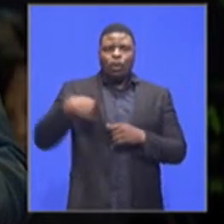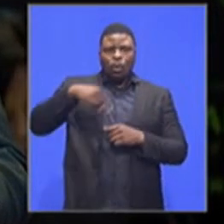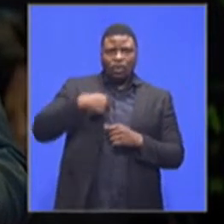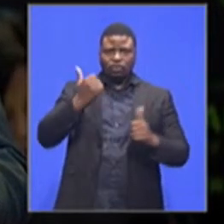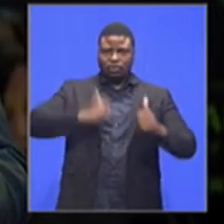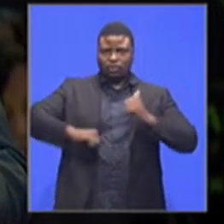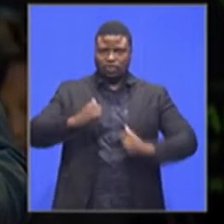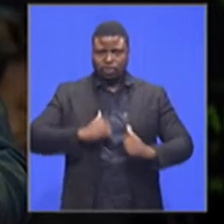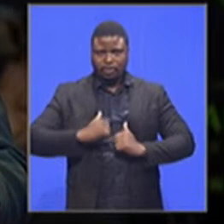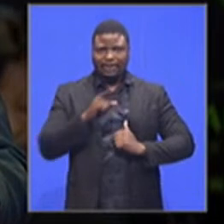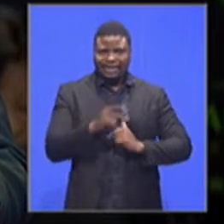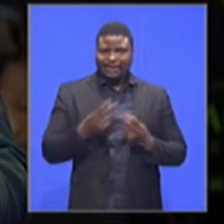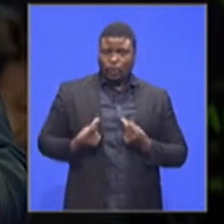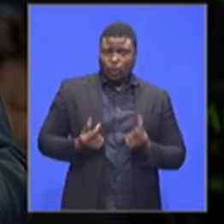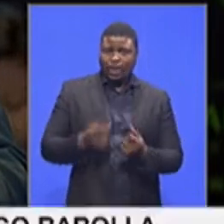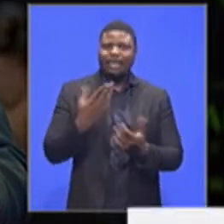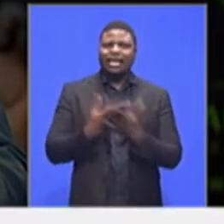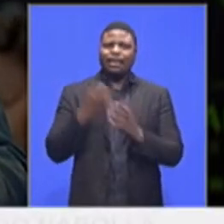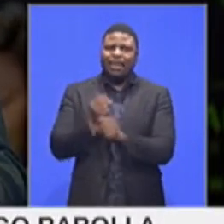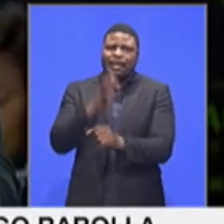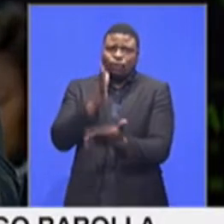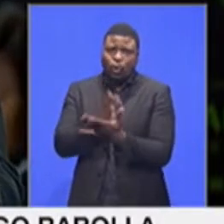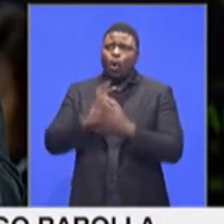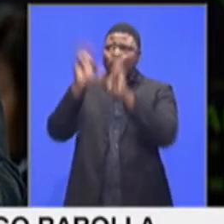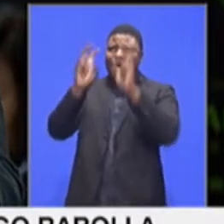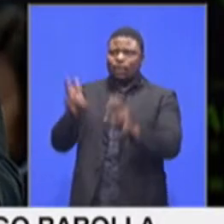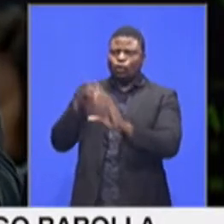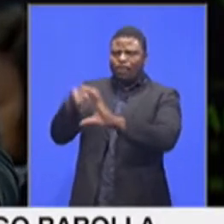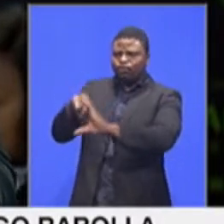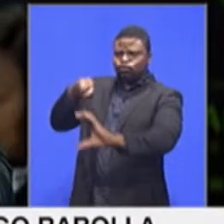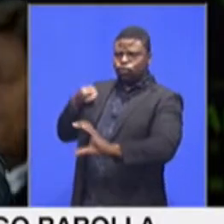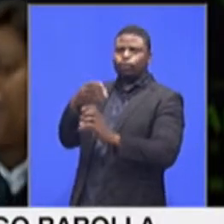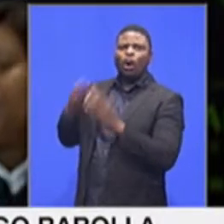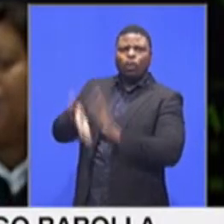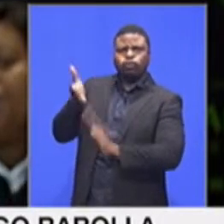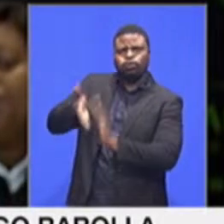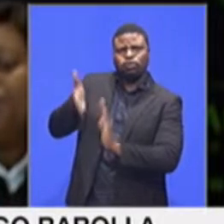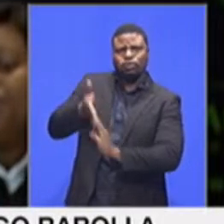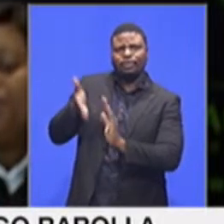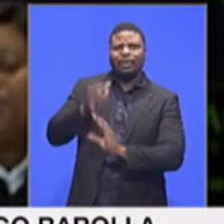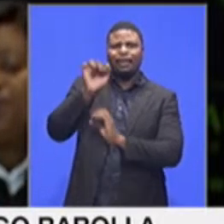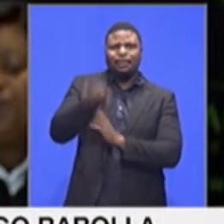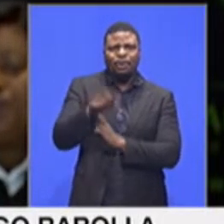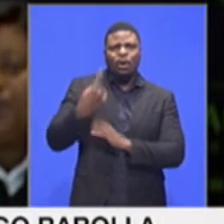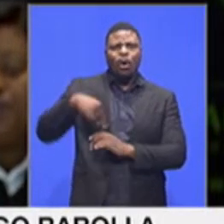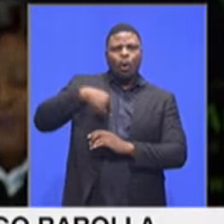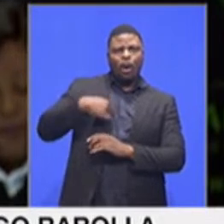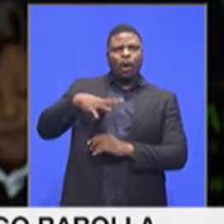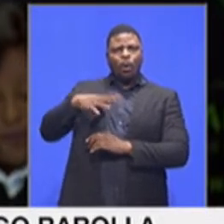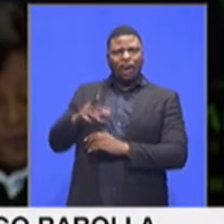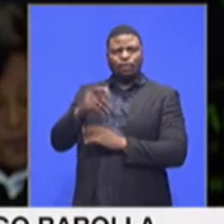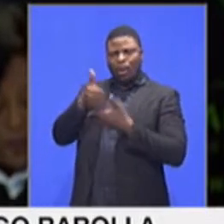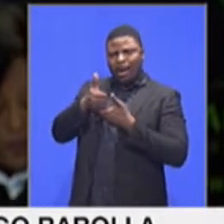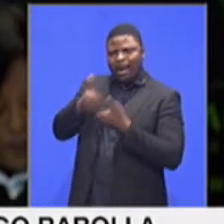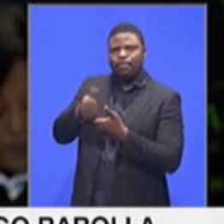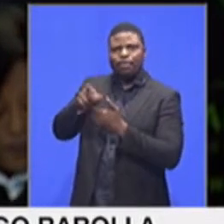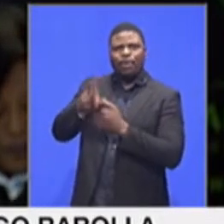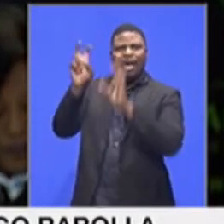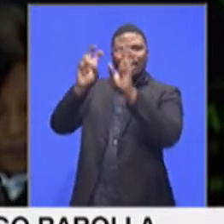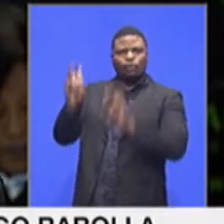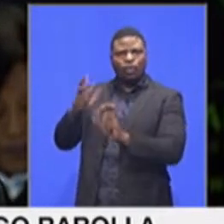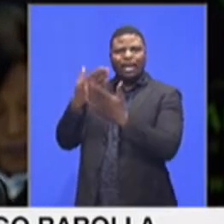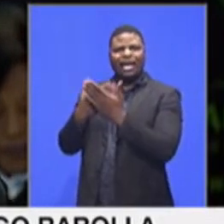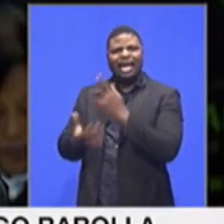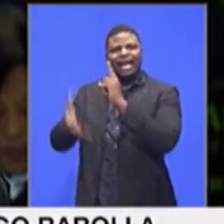capacity onto the grid. We are also working to transform the electricity sector to achieve energy security in the